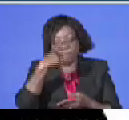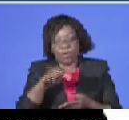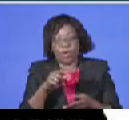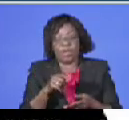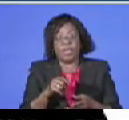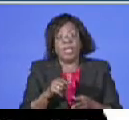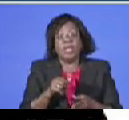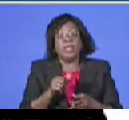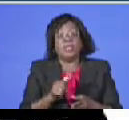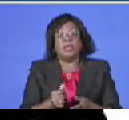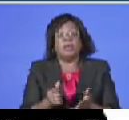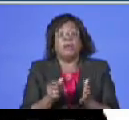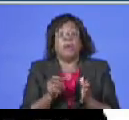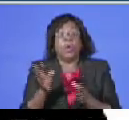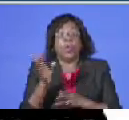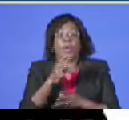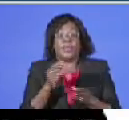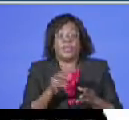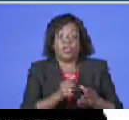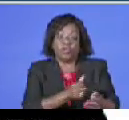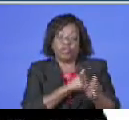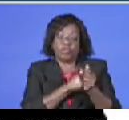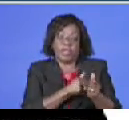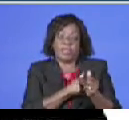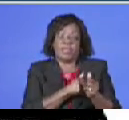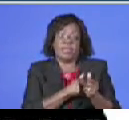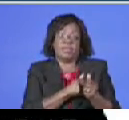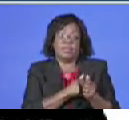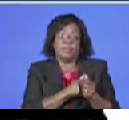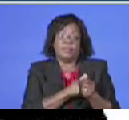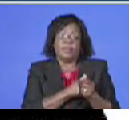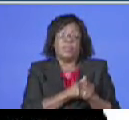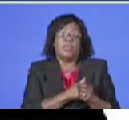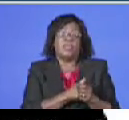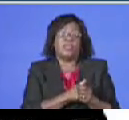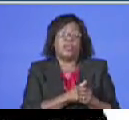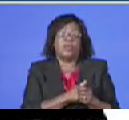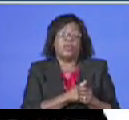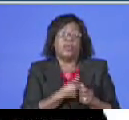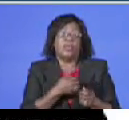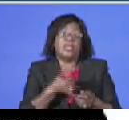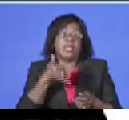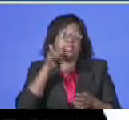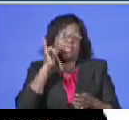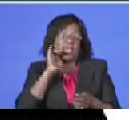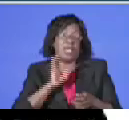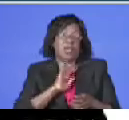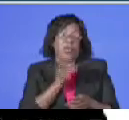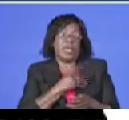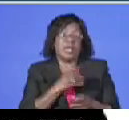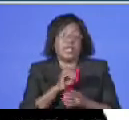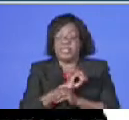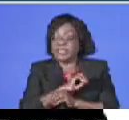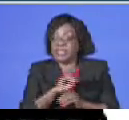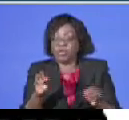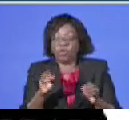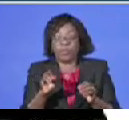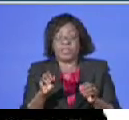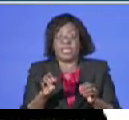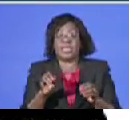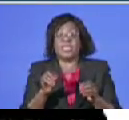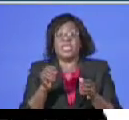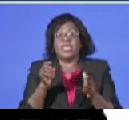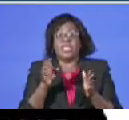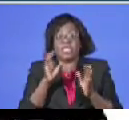probability will certainly increase, and that is what's been happening over the last 24 hours. As you said, yesterday we had a 0% chance of it